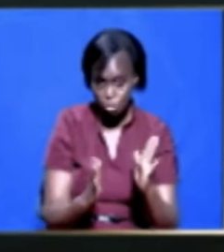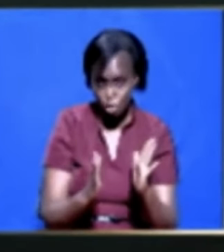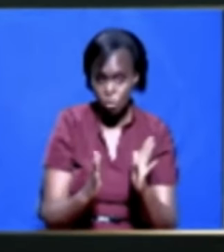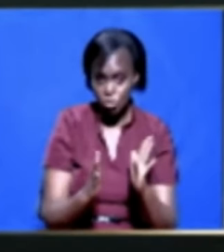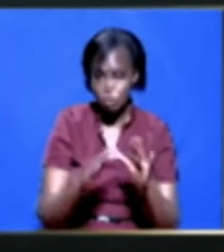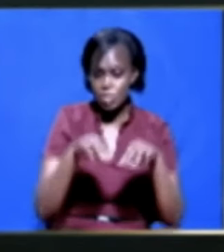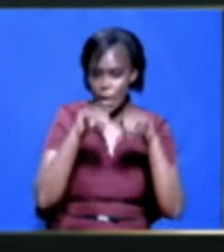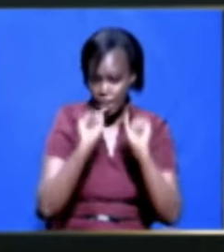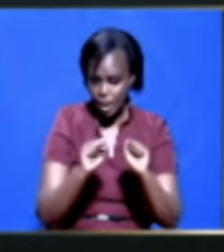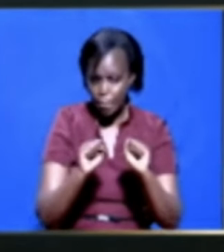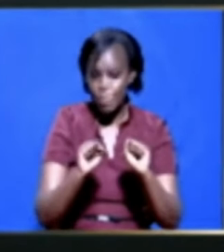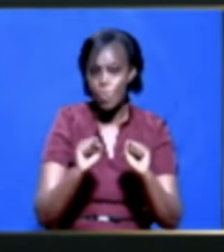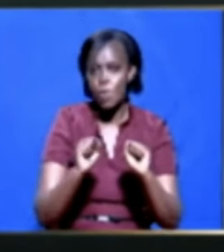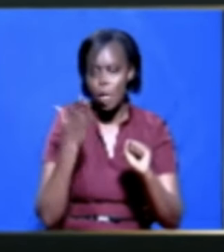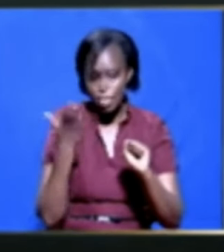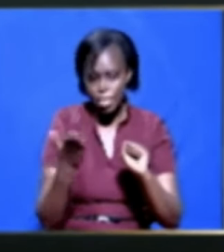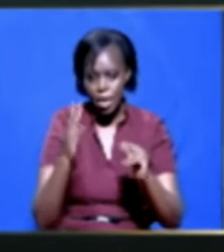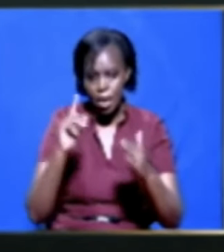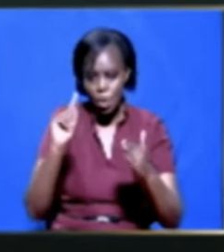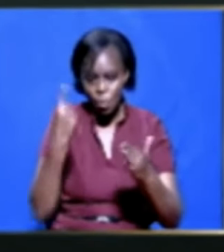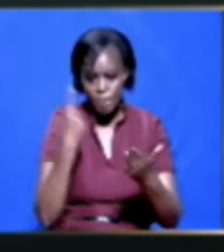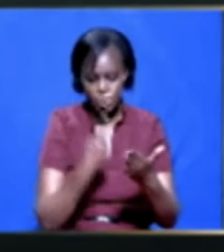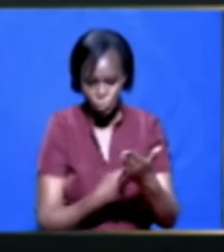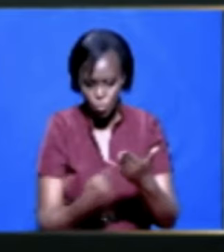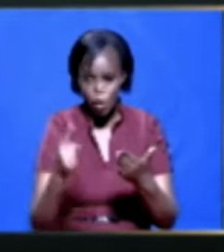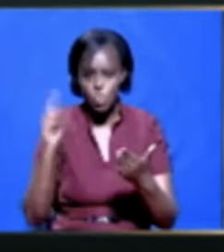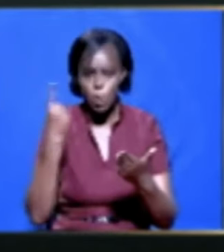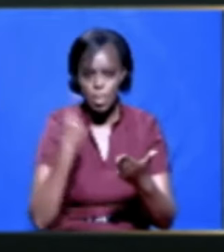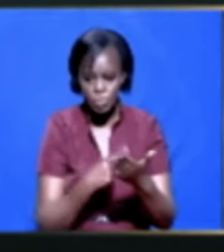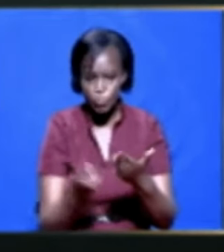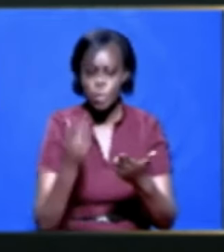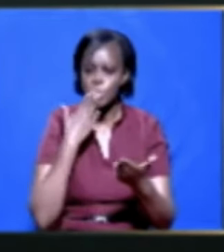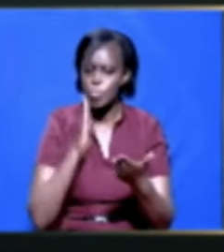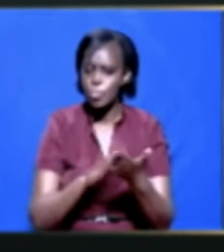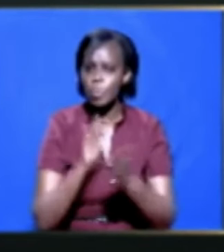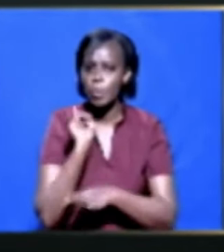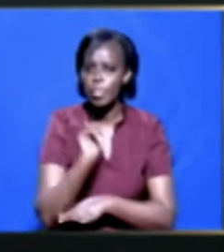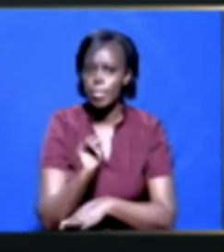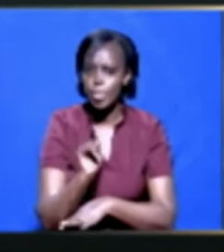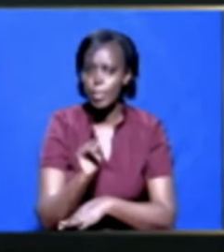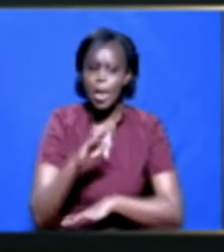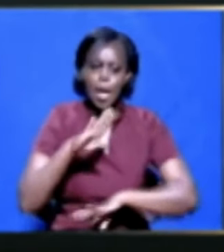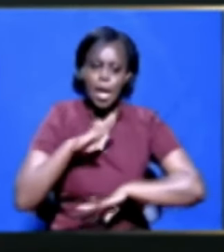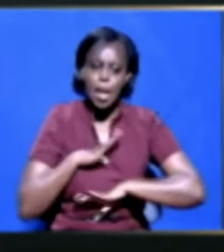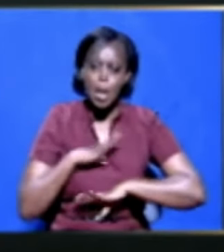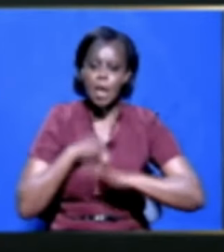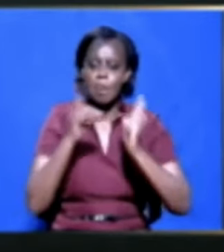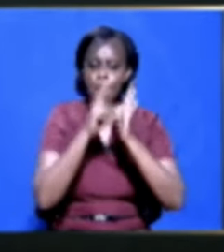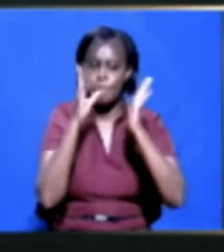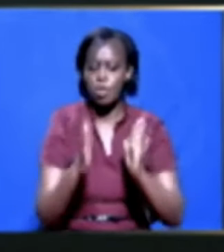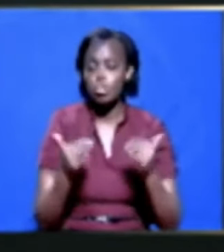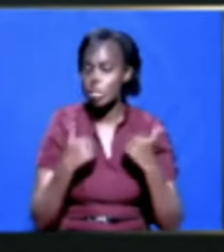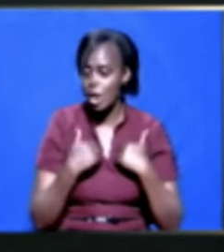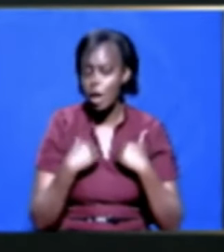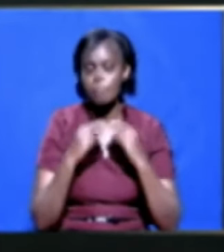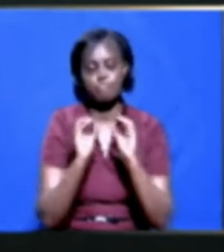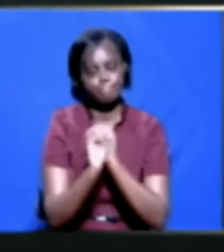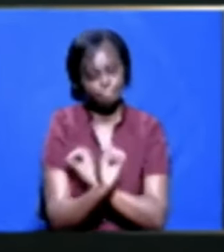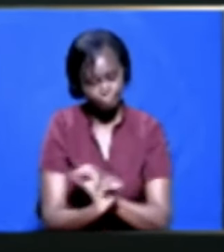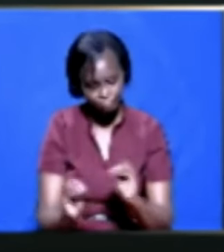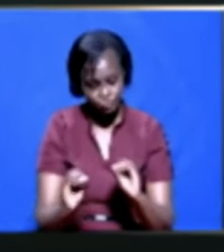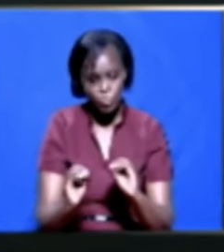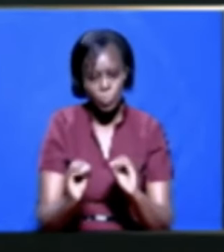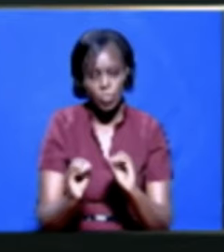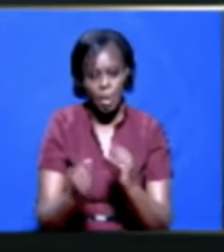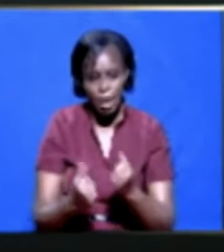once a week. So that seems to suggest that there are not enough doctors that can deal with mental